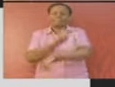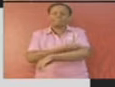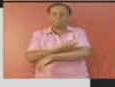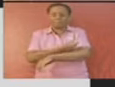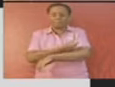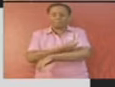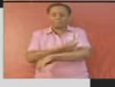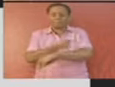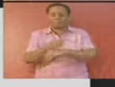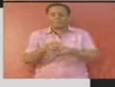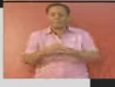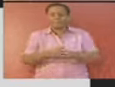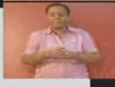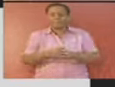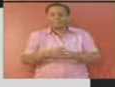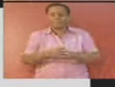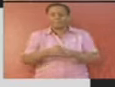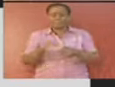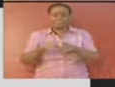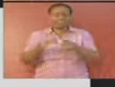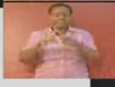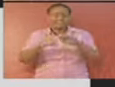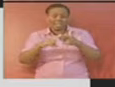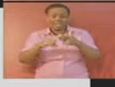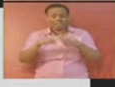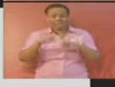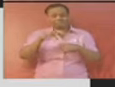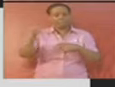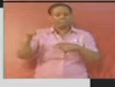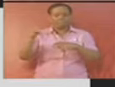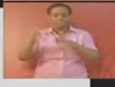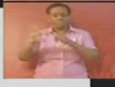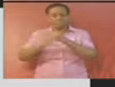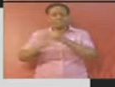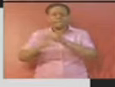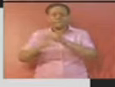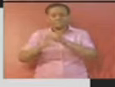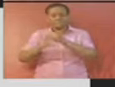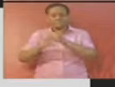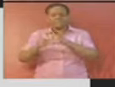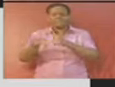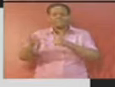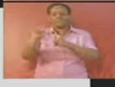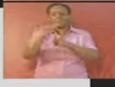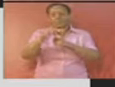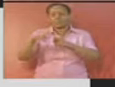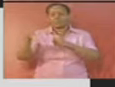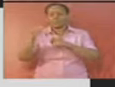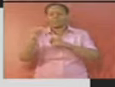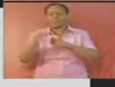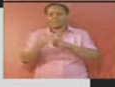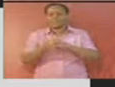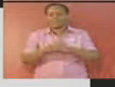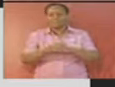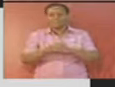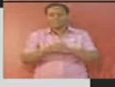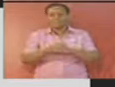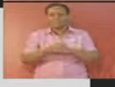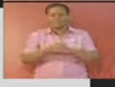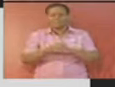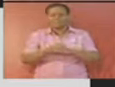who is susceptible, it actually creates a bubble for that individual so that they can't possibly get infected. What we have seen